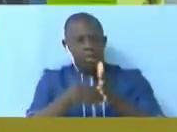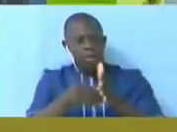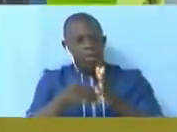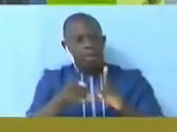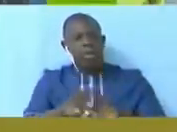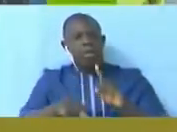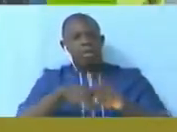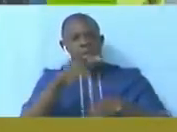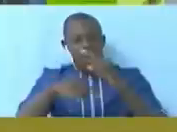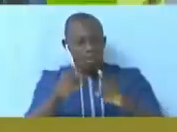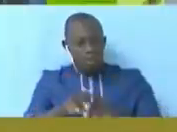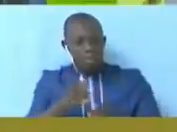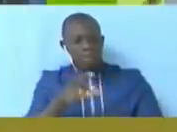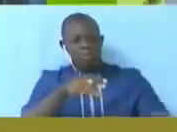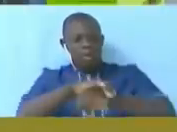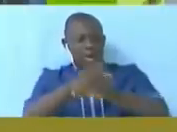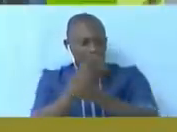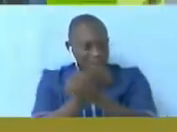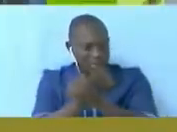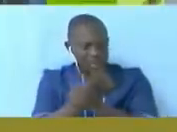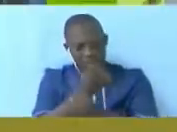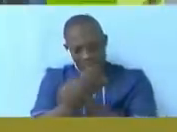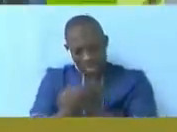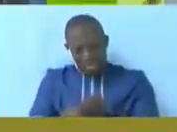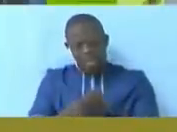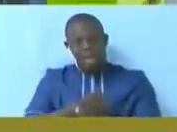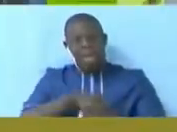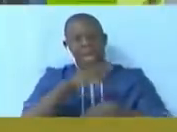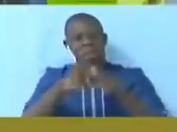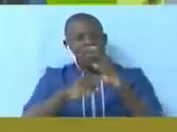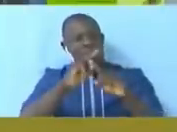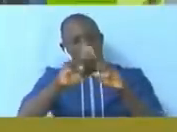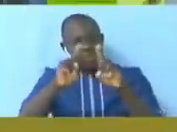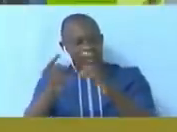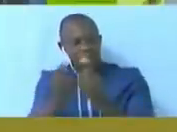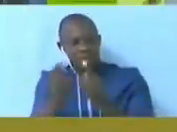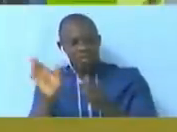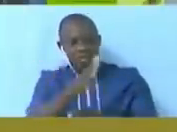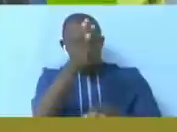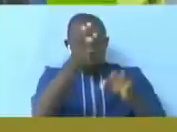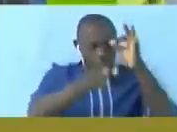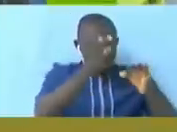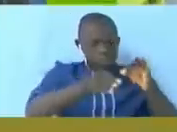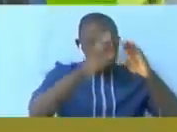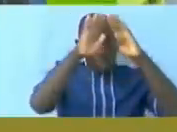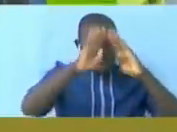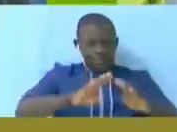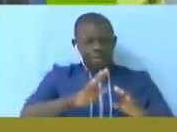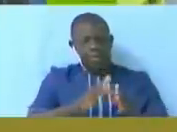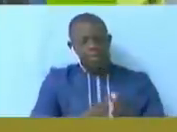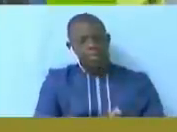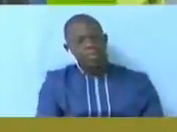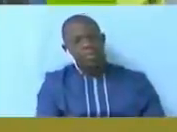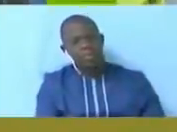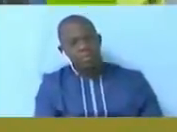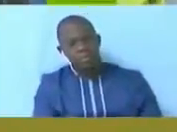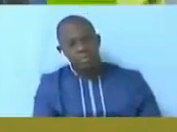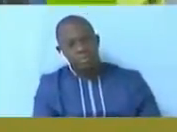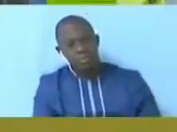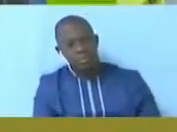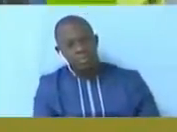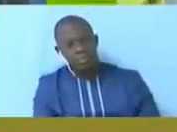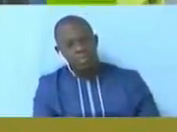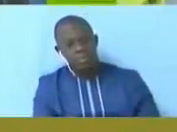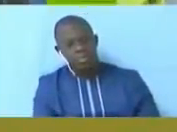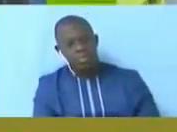actually arresting them, detaining them and charging them. Bare foni hani ka bi man daw goto ron ke bay roi kata fo ike muta ke sindi dula keling ika tumiro le